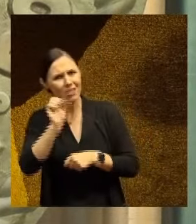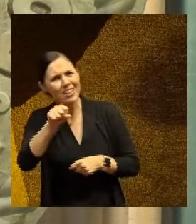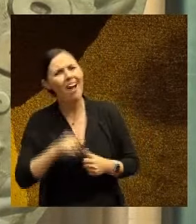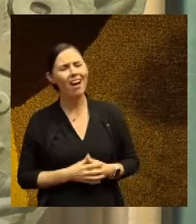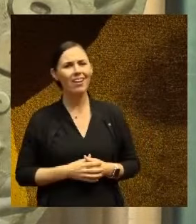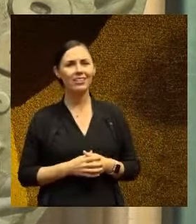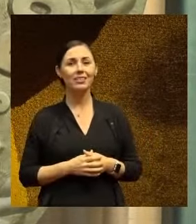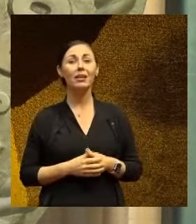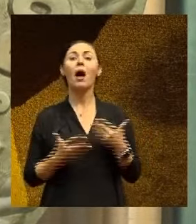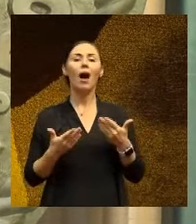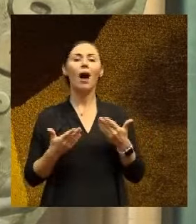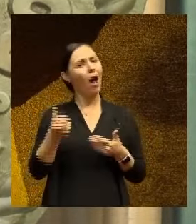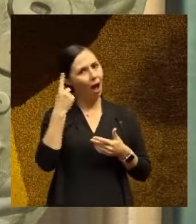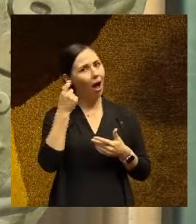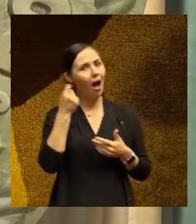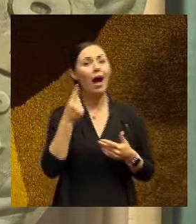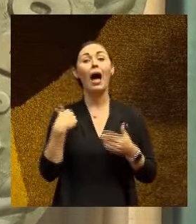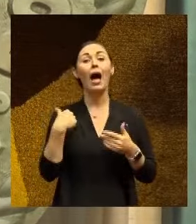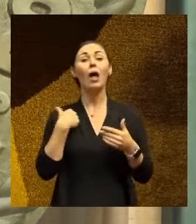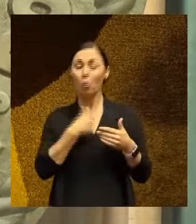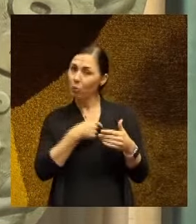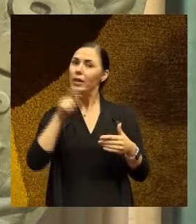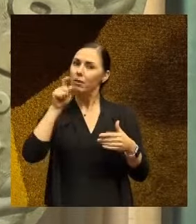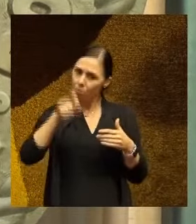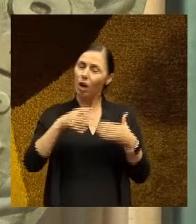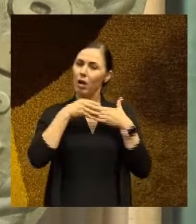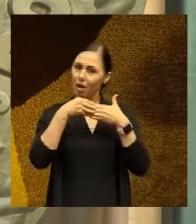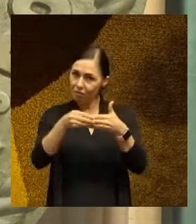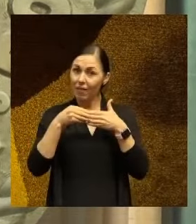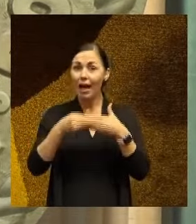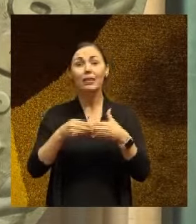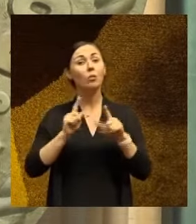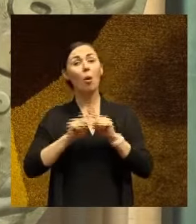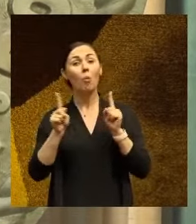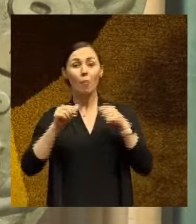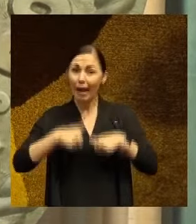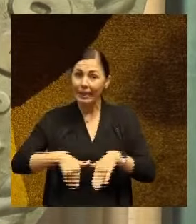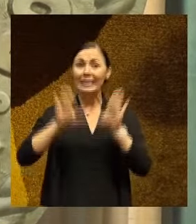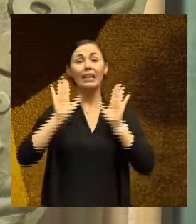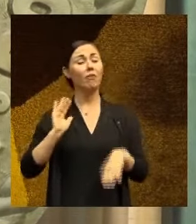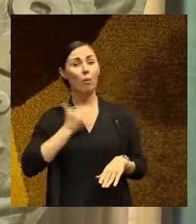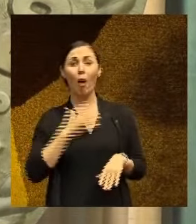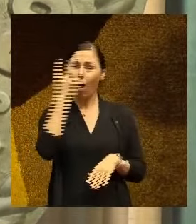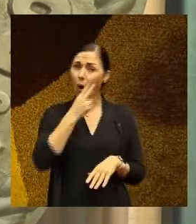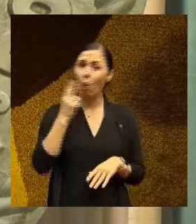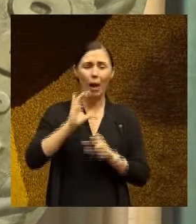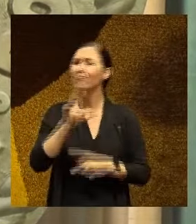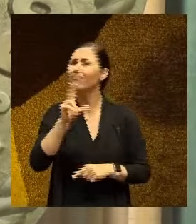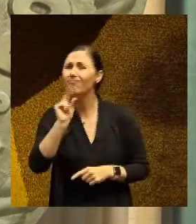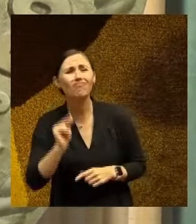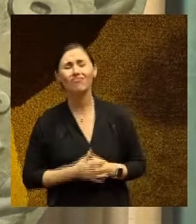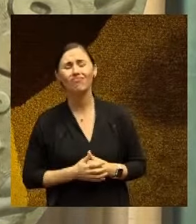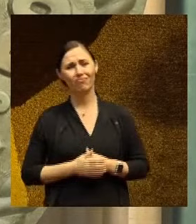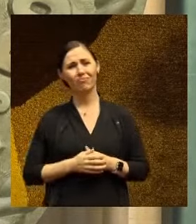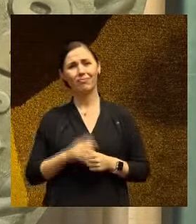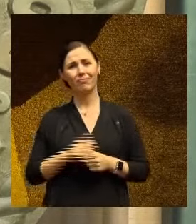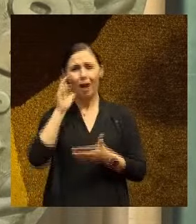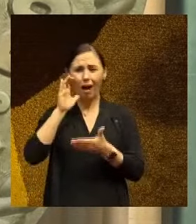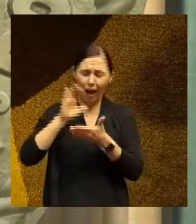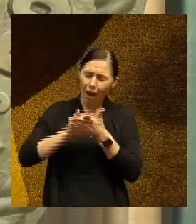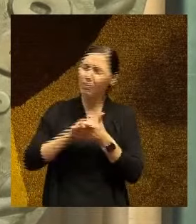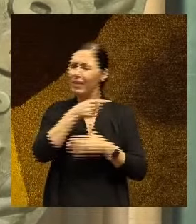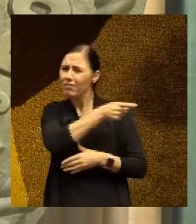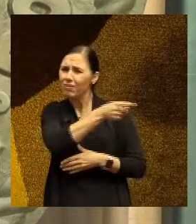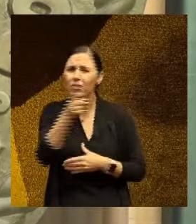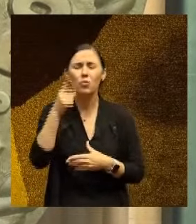we did not break. I believe in Hawaii, in its people and its purpose. When